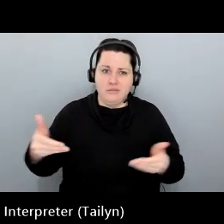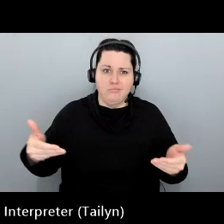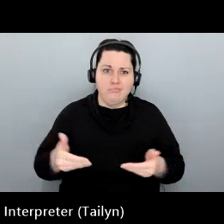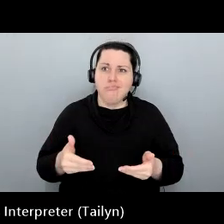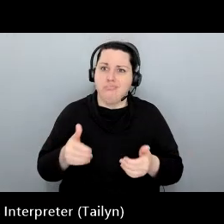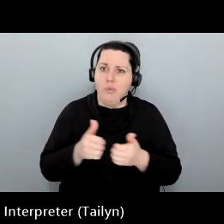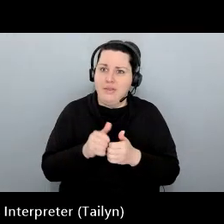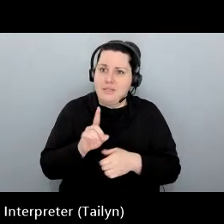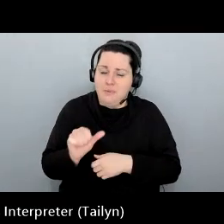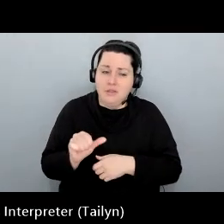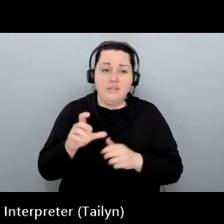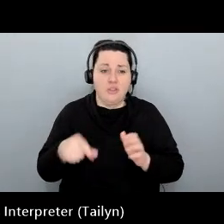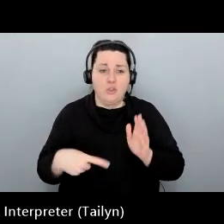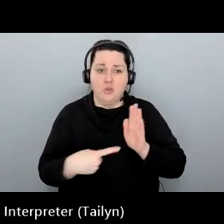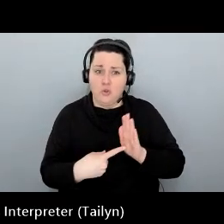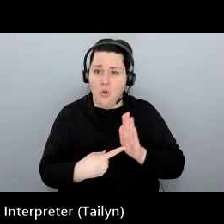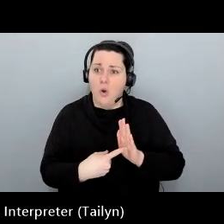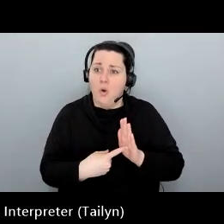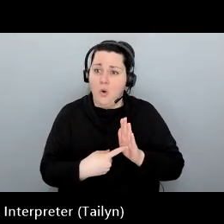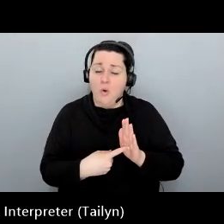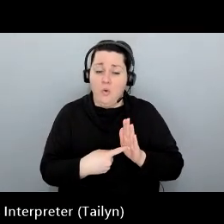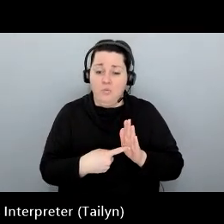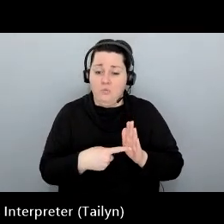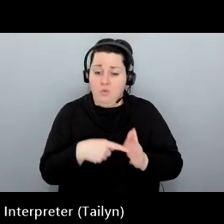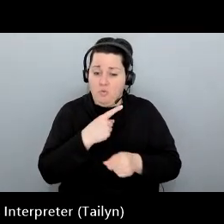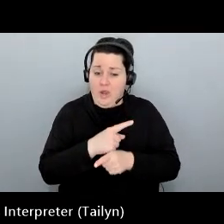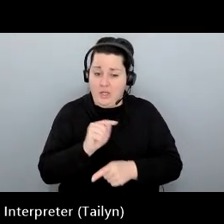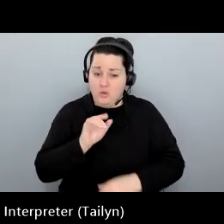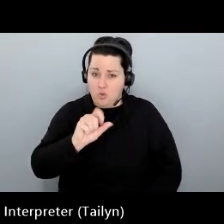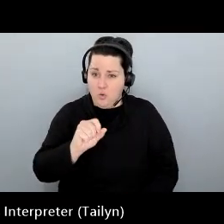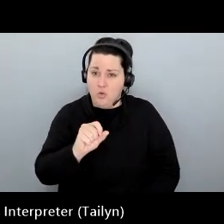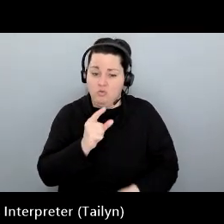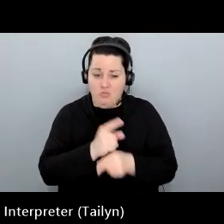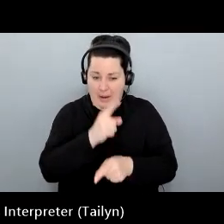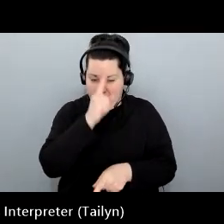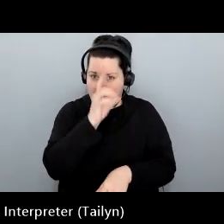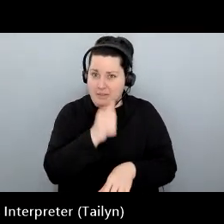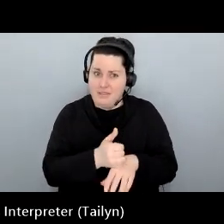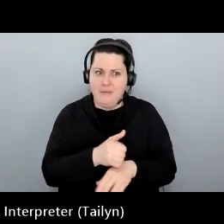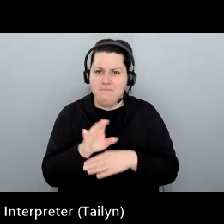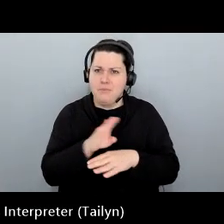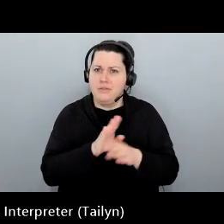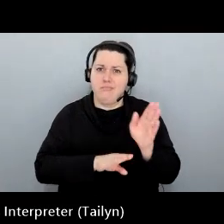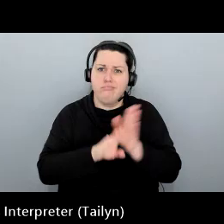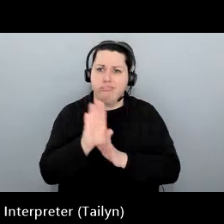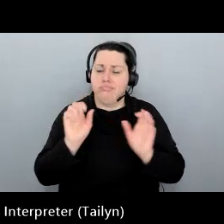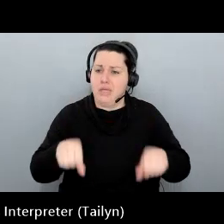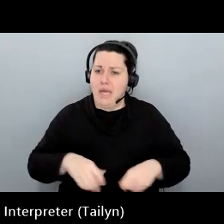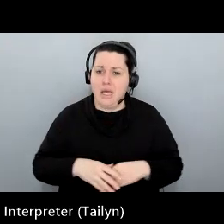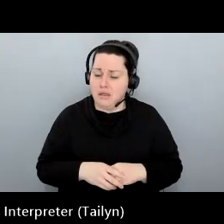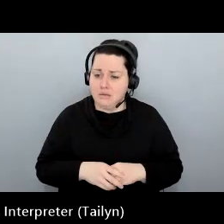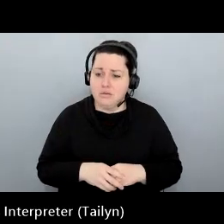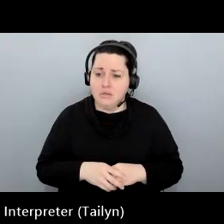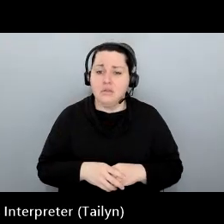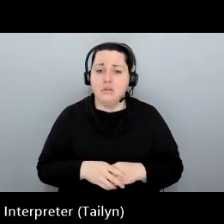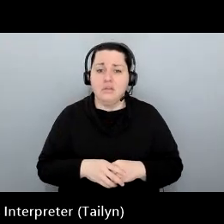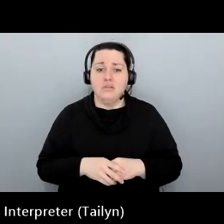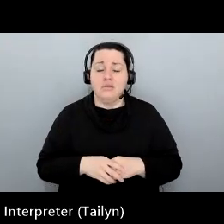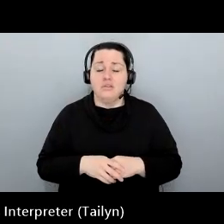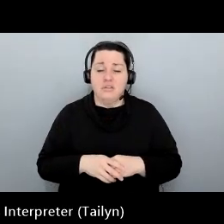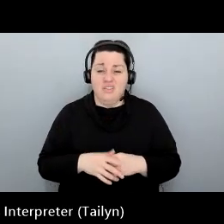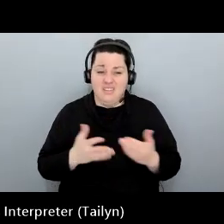thus demonstrating, that with the right tools and the mindset, a business can thrive, just by something like this,